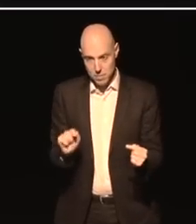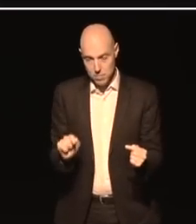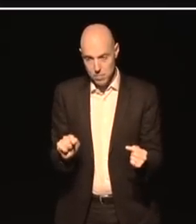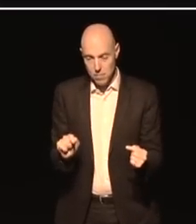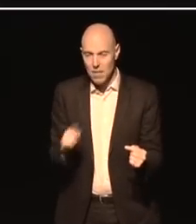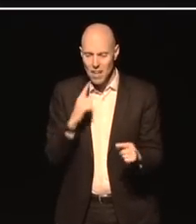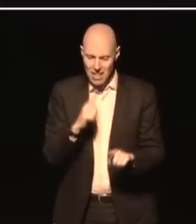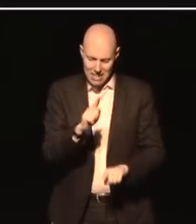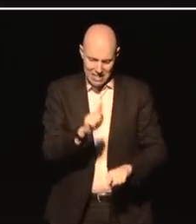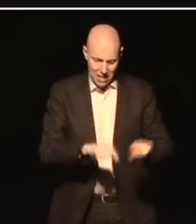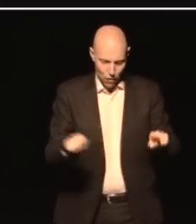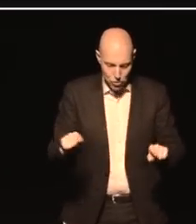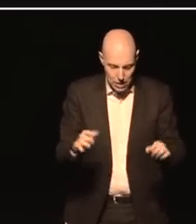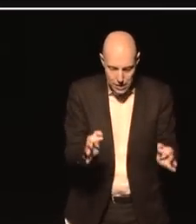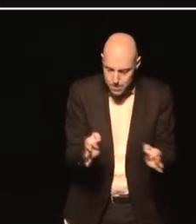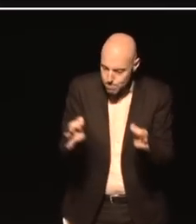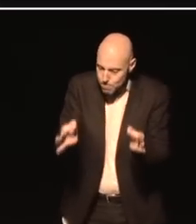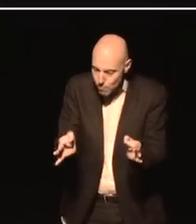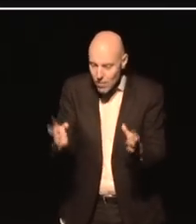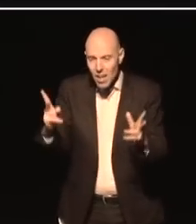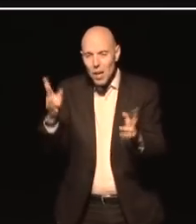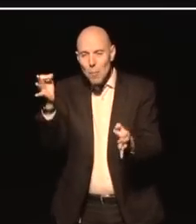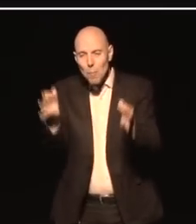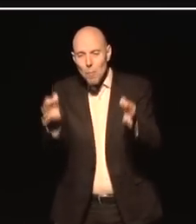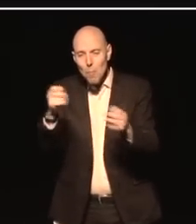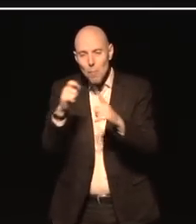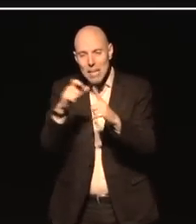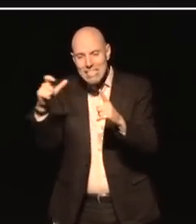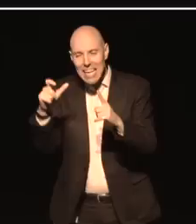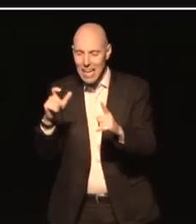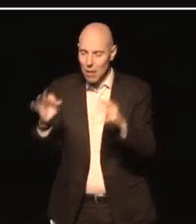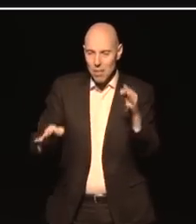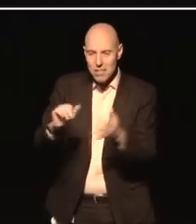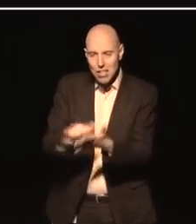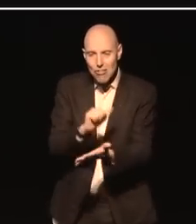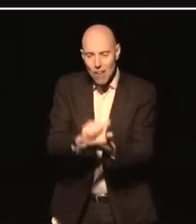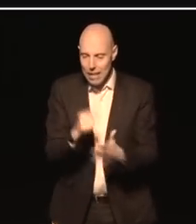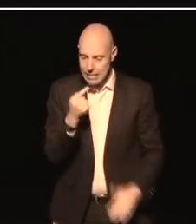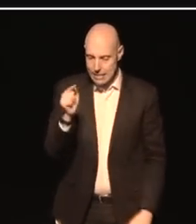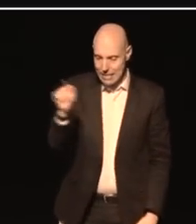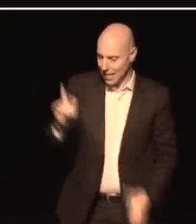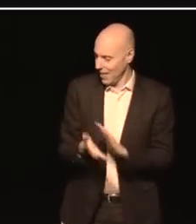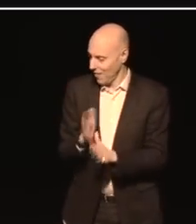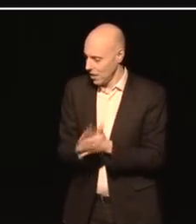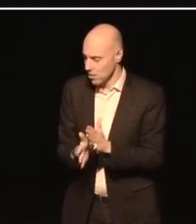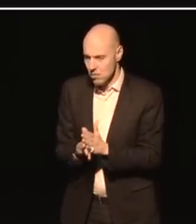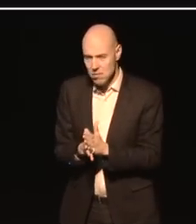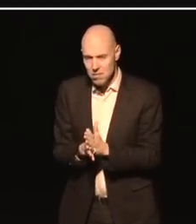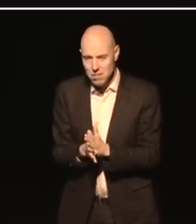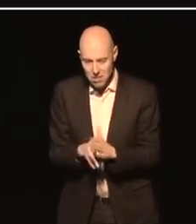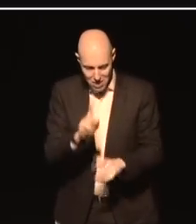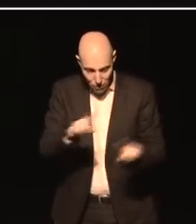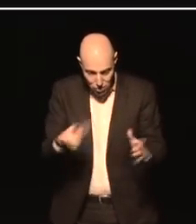not be seen as some politically correct box-ticking exercise, but as an exciting opportunity to get